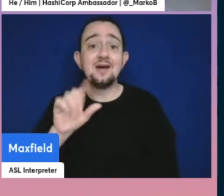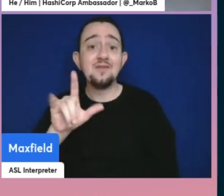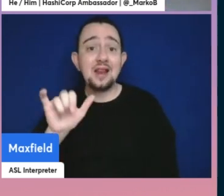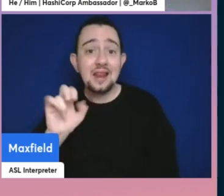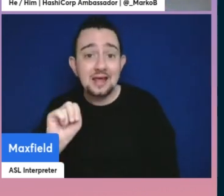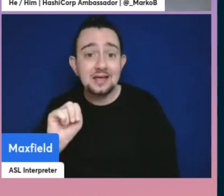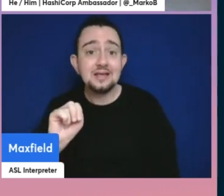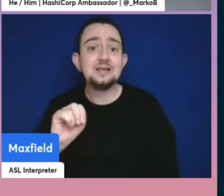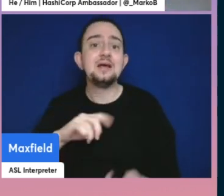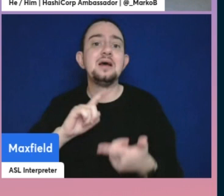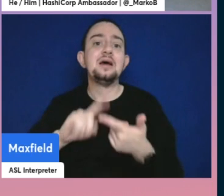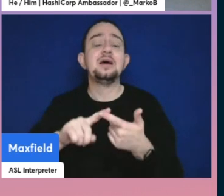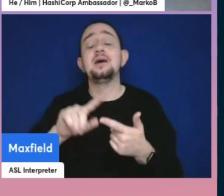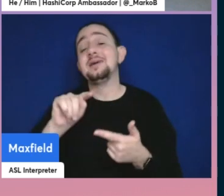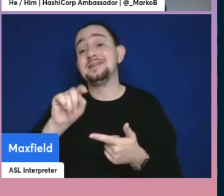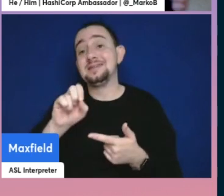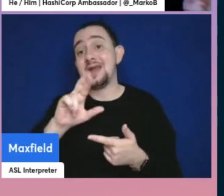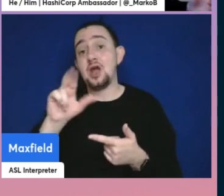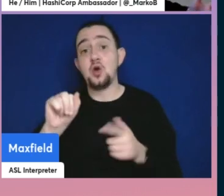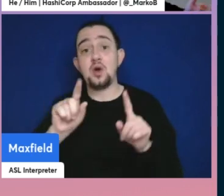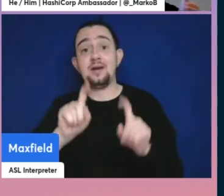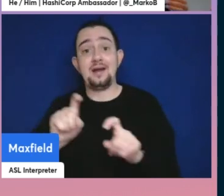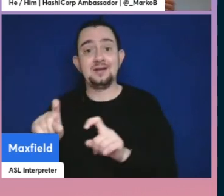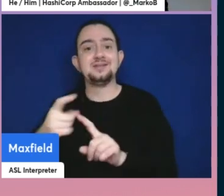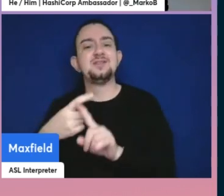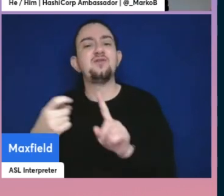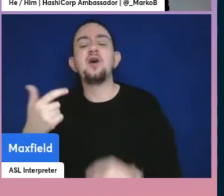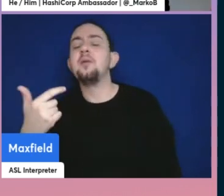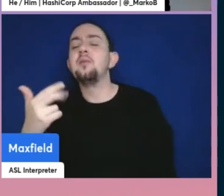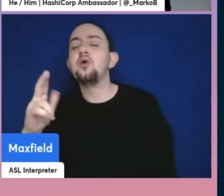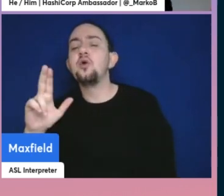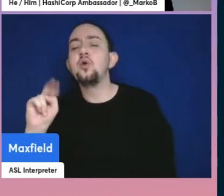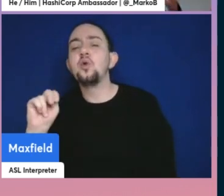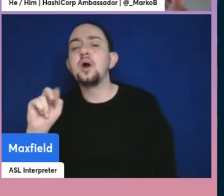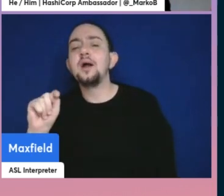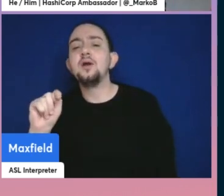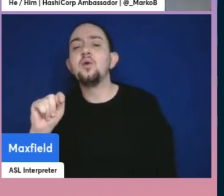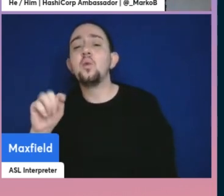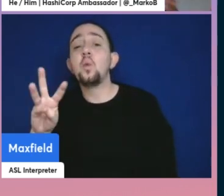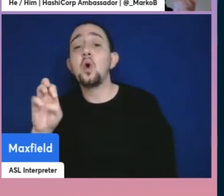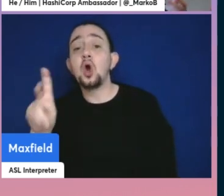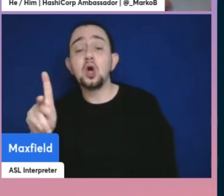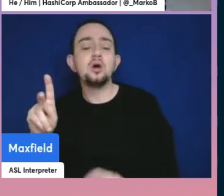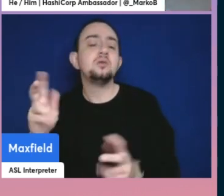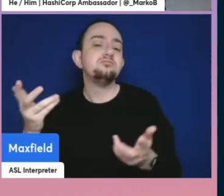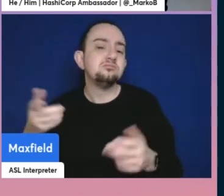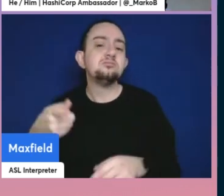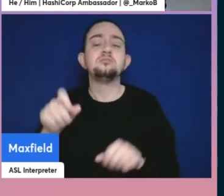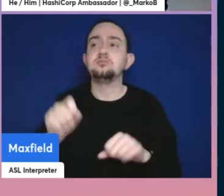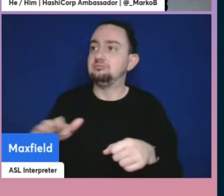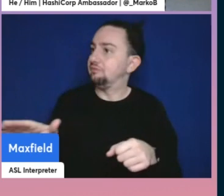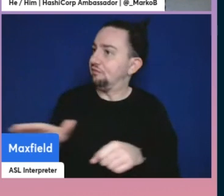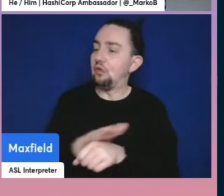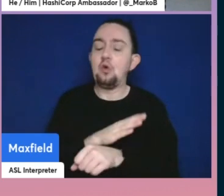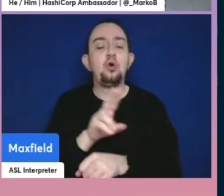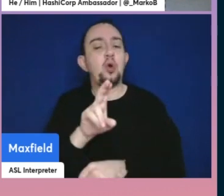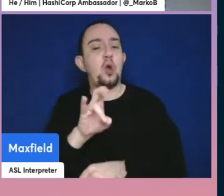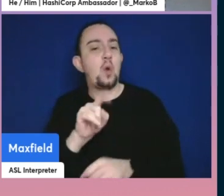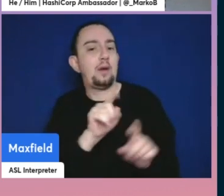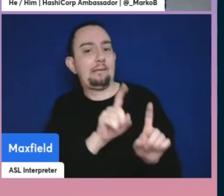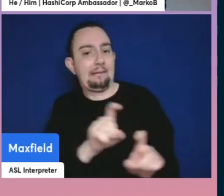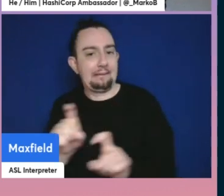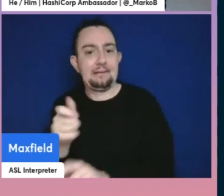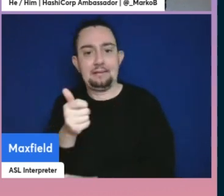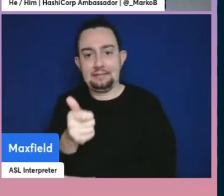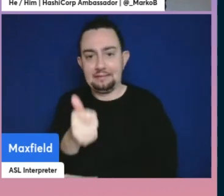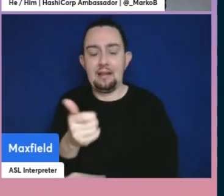could use something like terratest from Gruntworks that would kind of do like complete unit testing or, contract testing